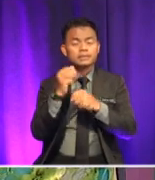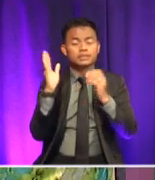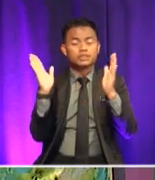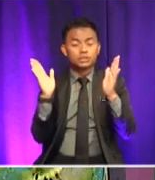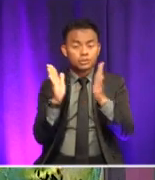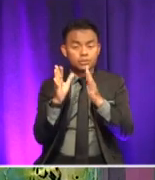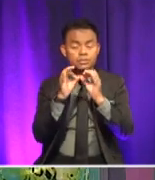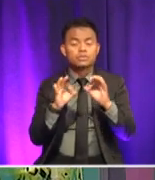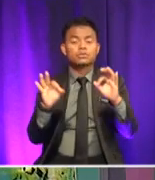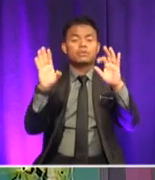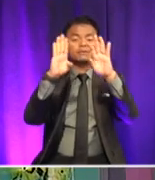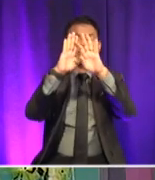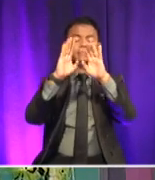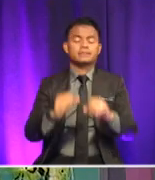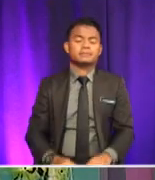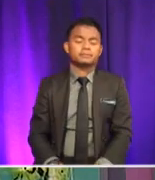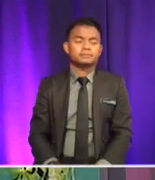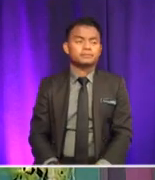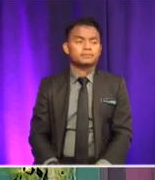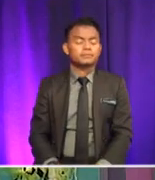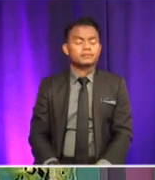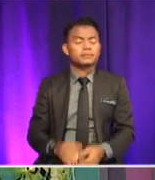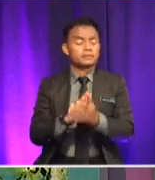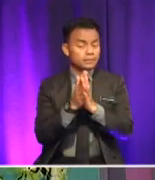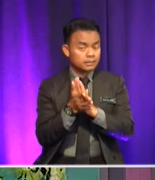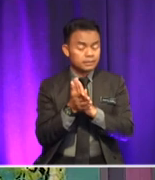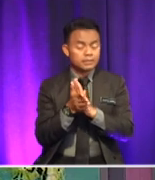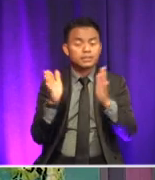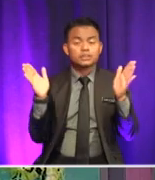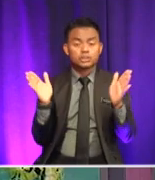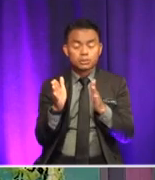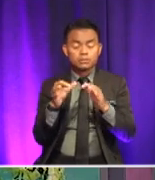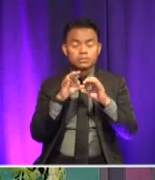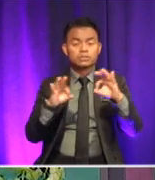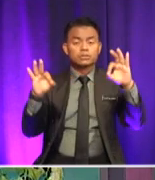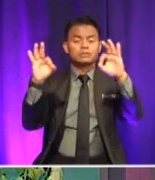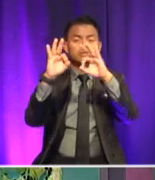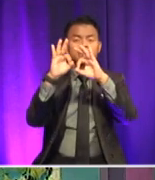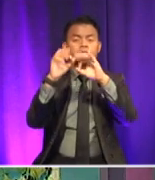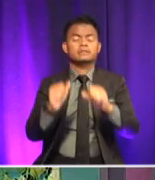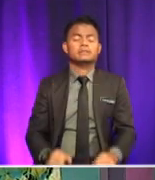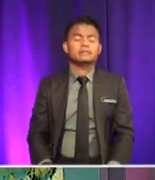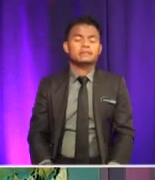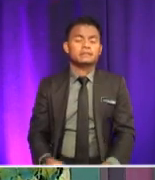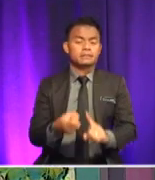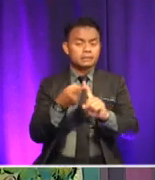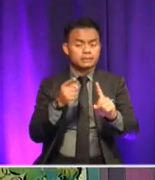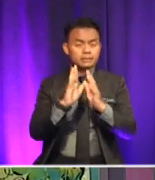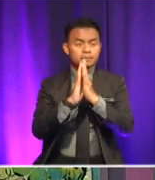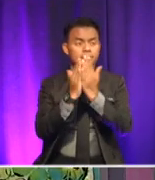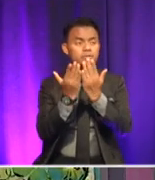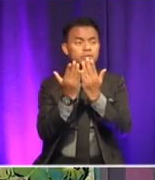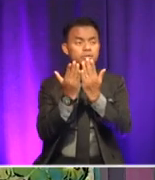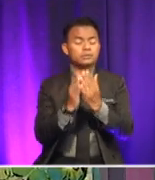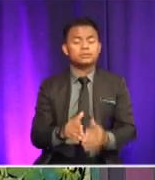right. So, short story is actually from one of the textbooks. So this is